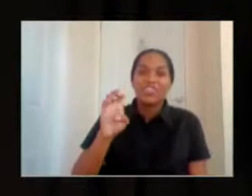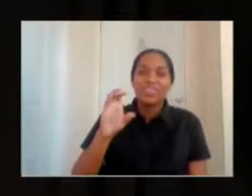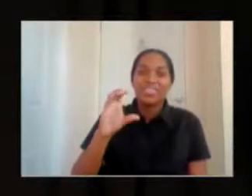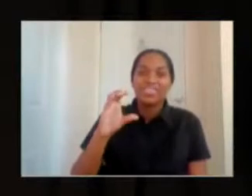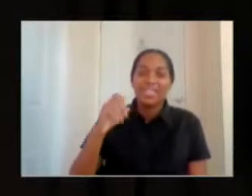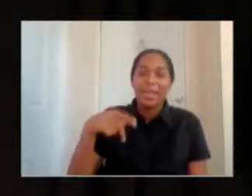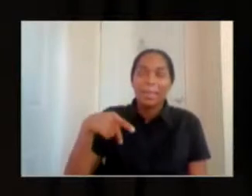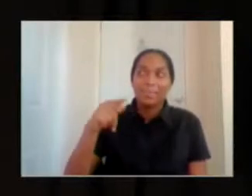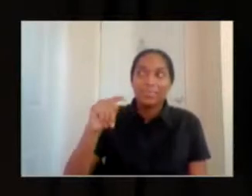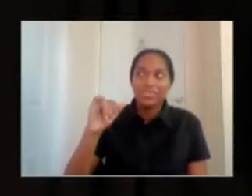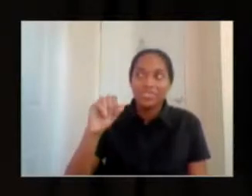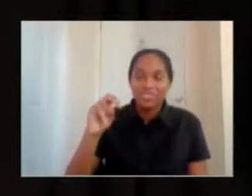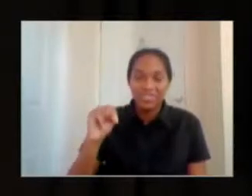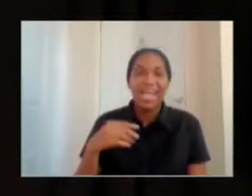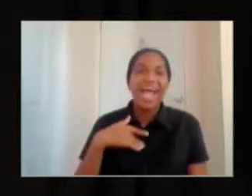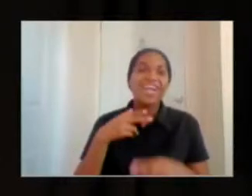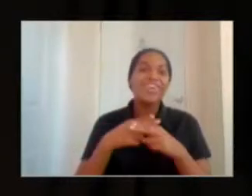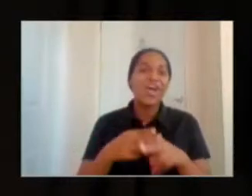hour.